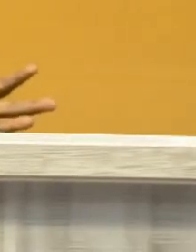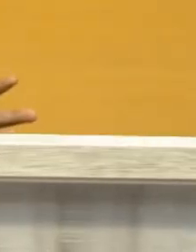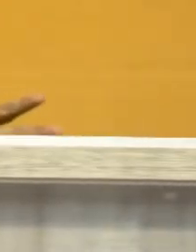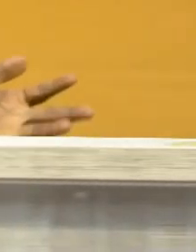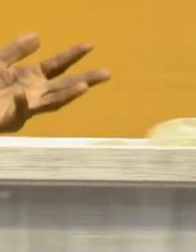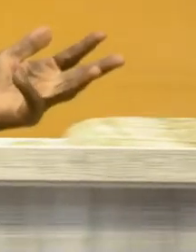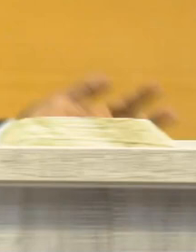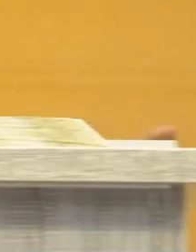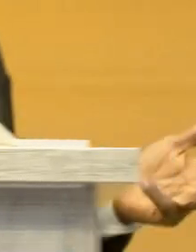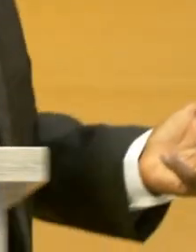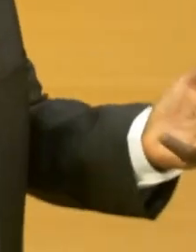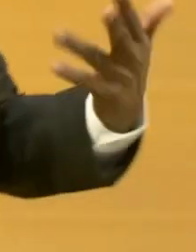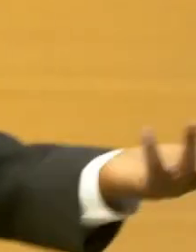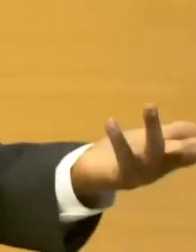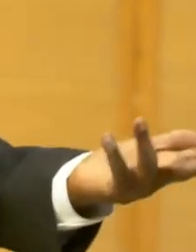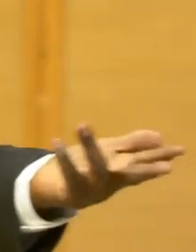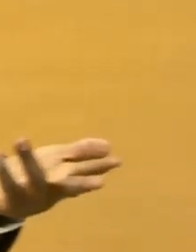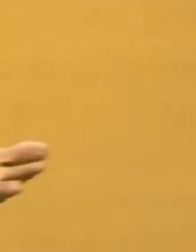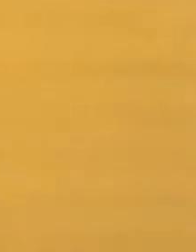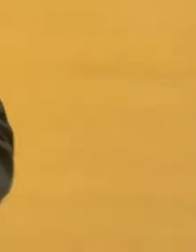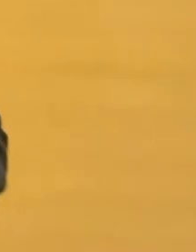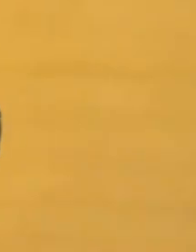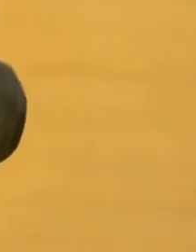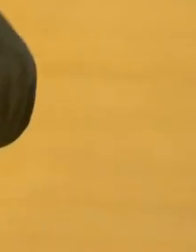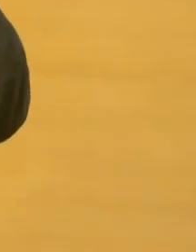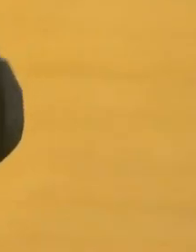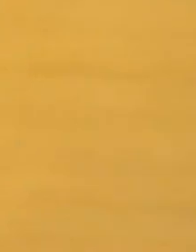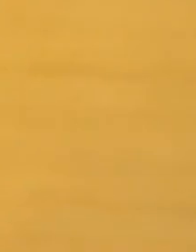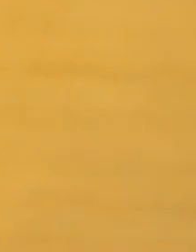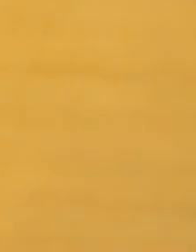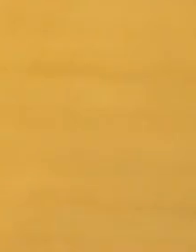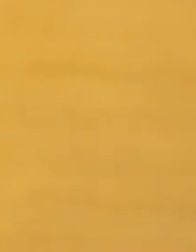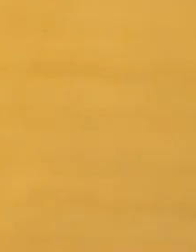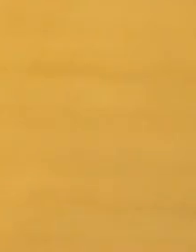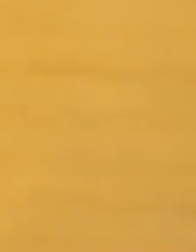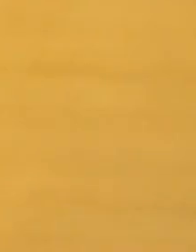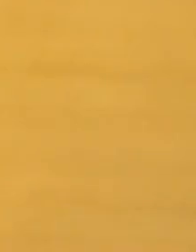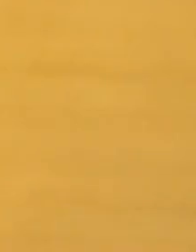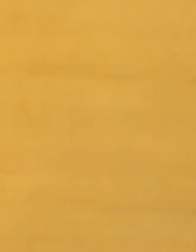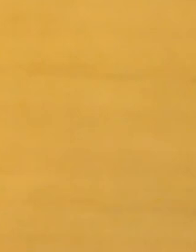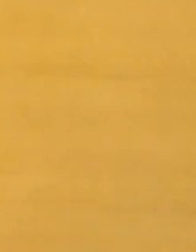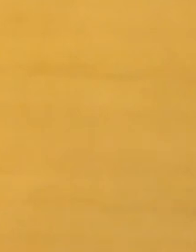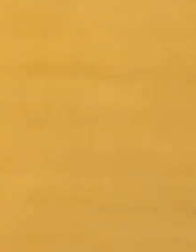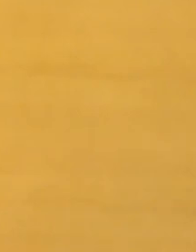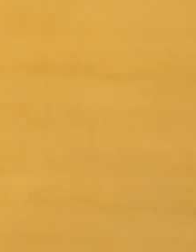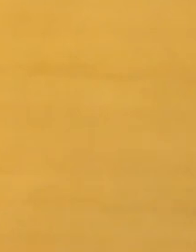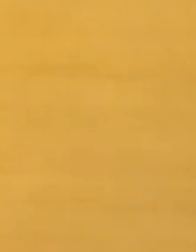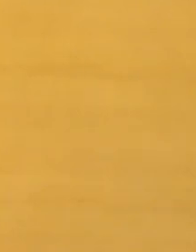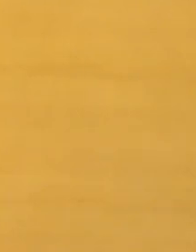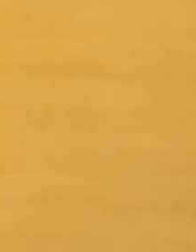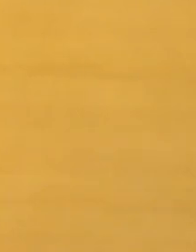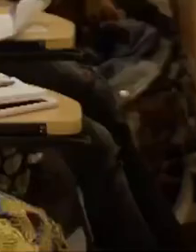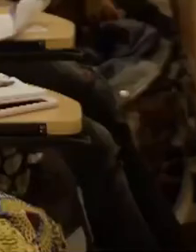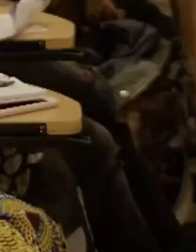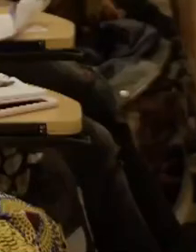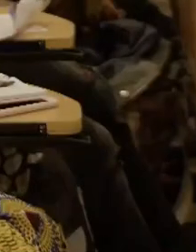out of the mouth of a man, the mouth of a woman, he confirms the word with signs